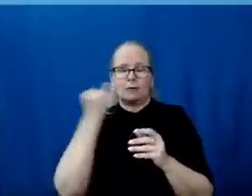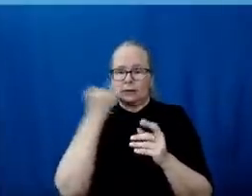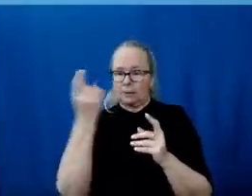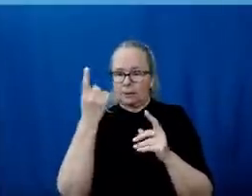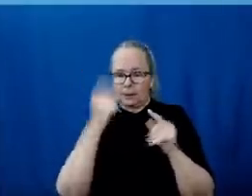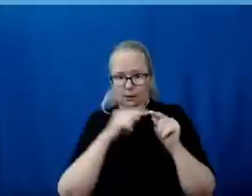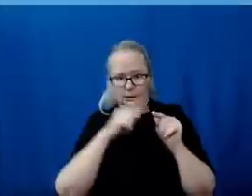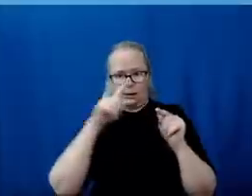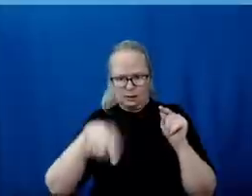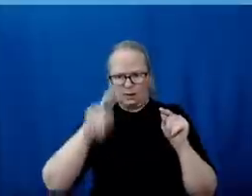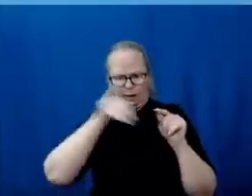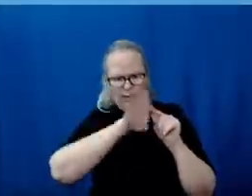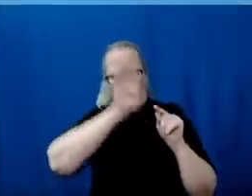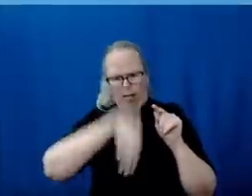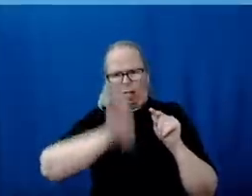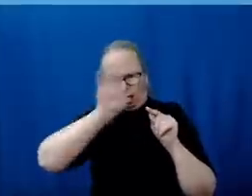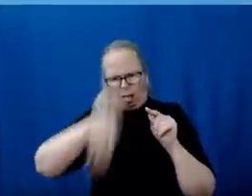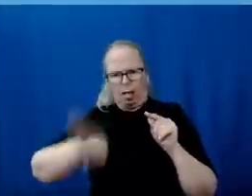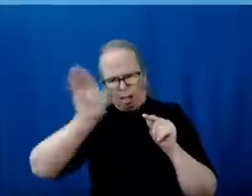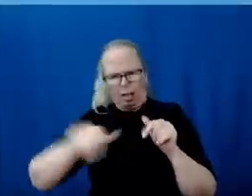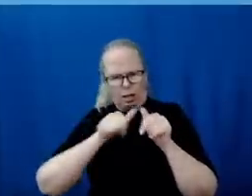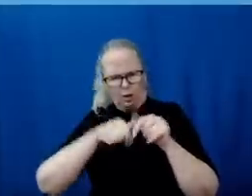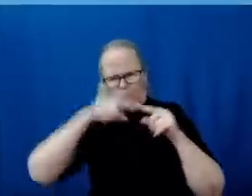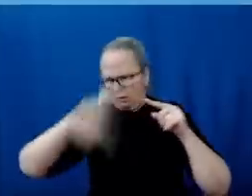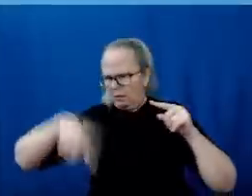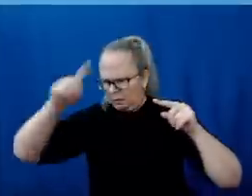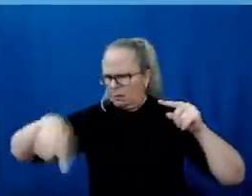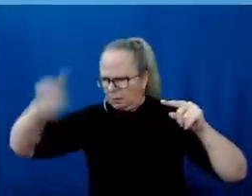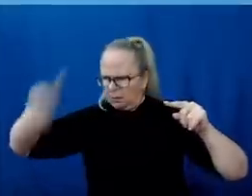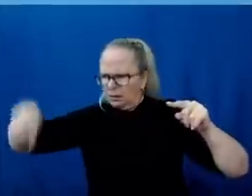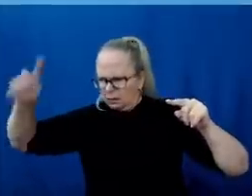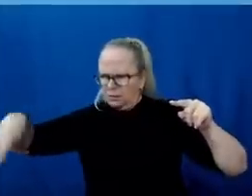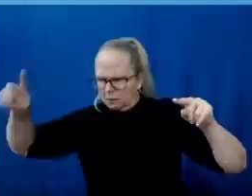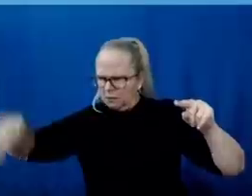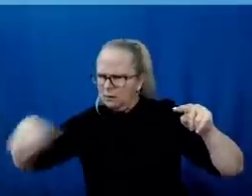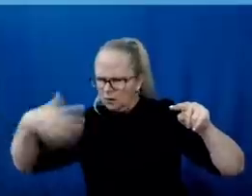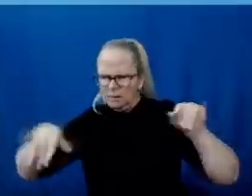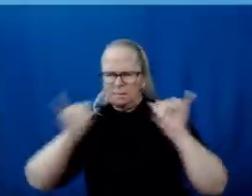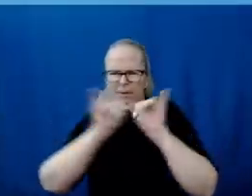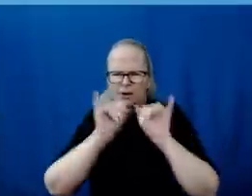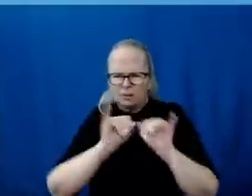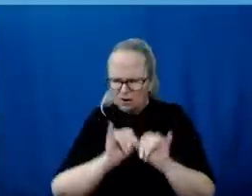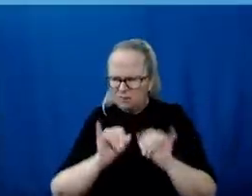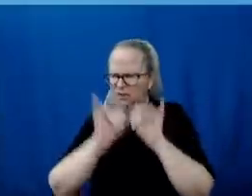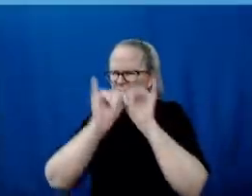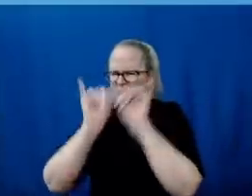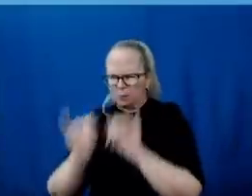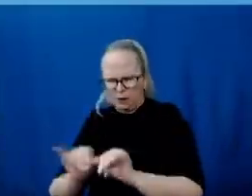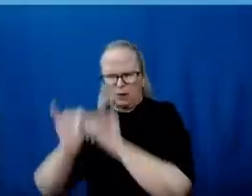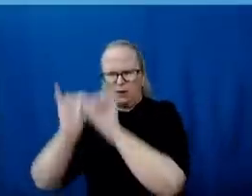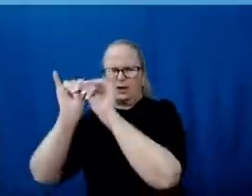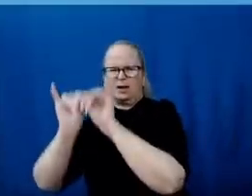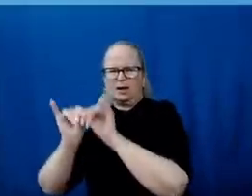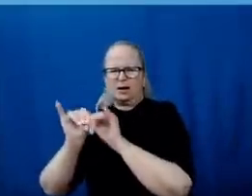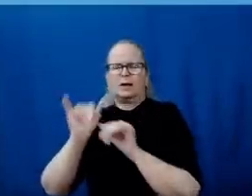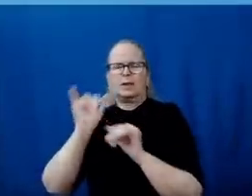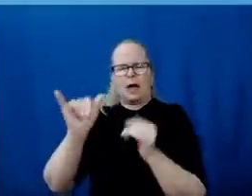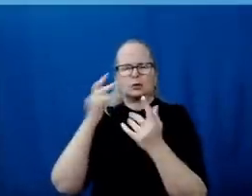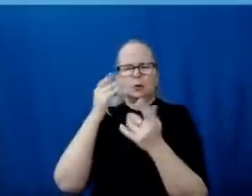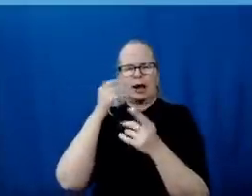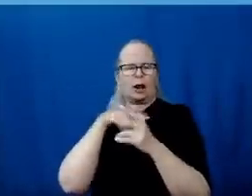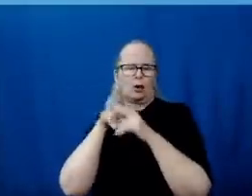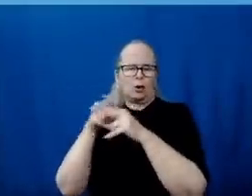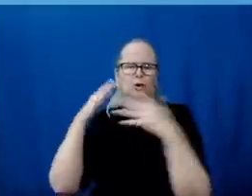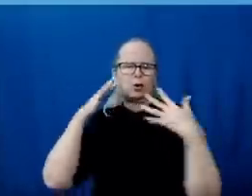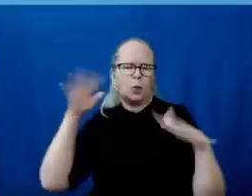right? When something goes up and down and up and down, as you're measuring it, you almost think that's